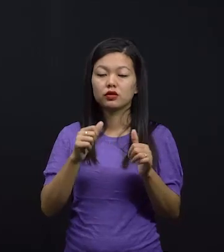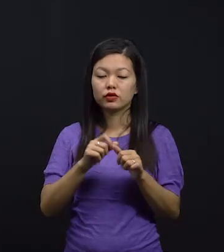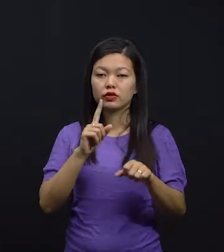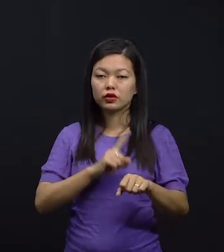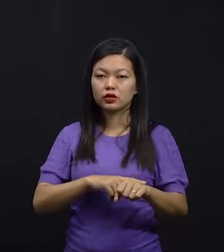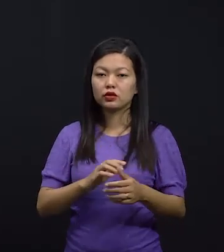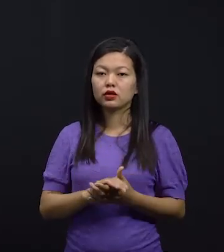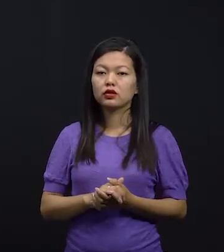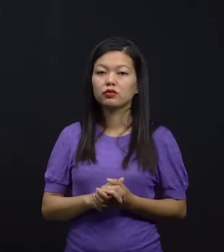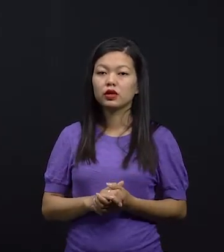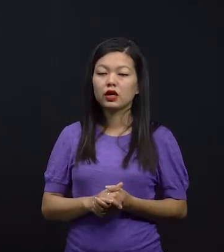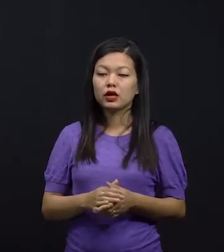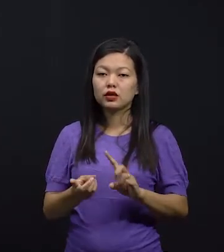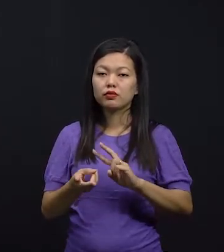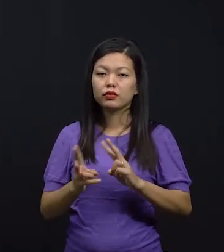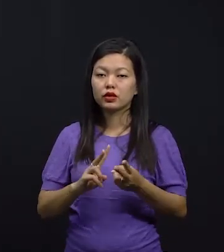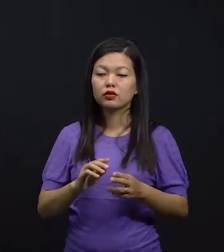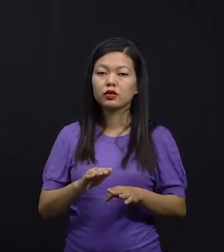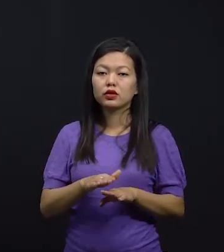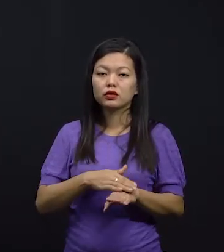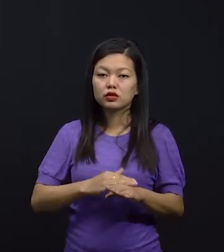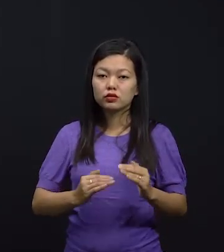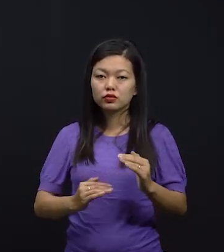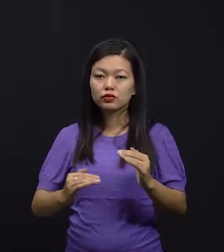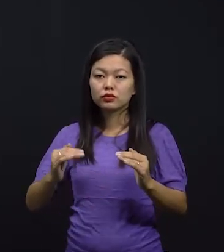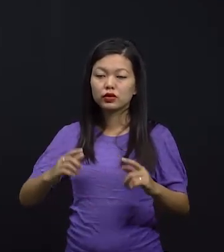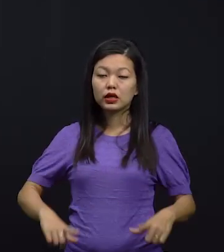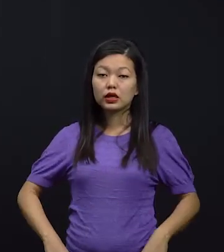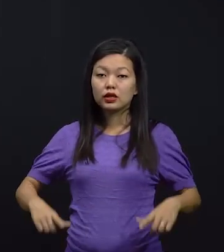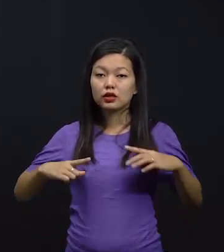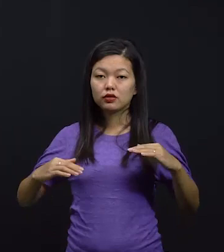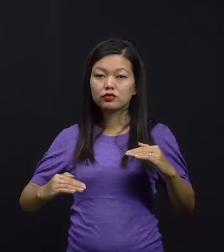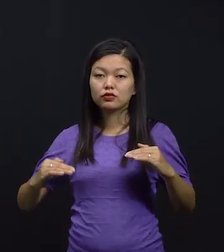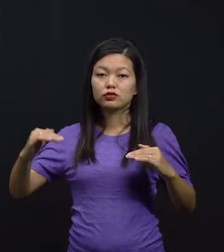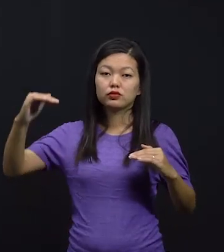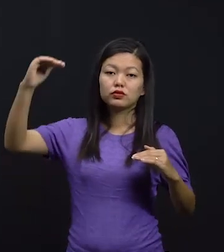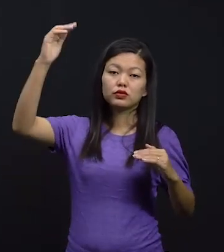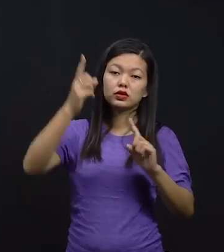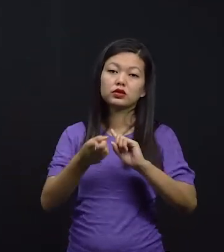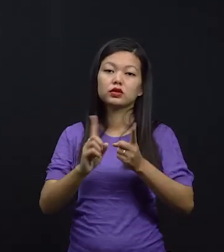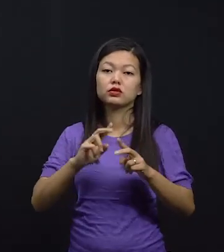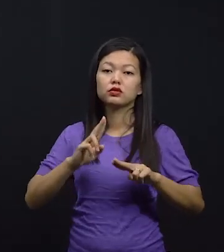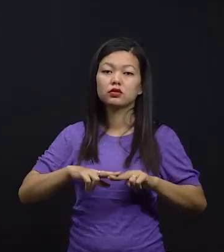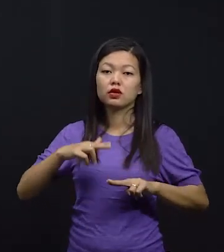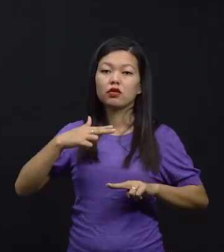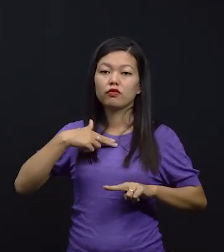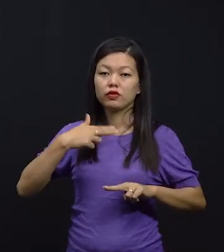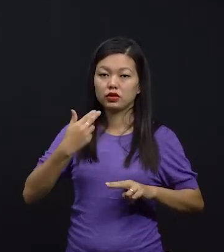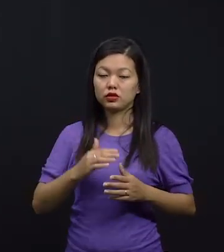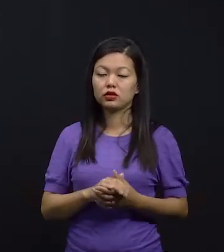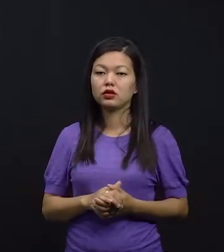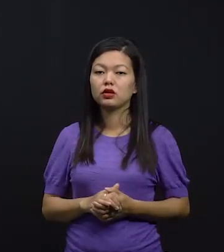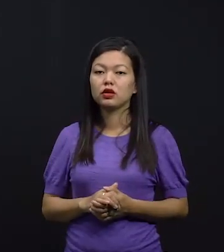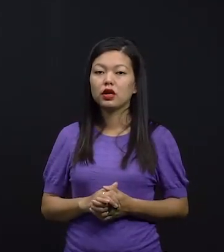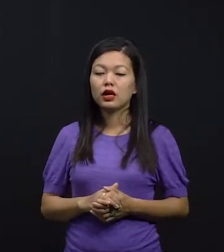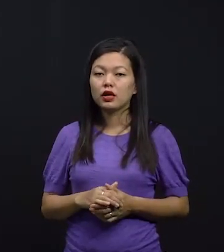after his death. And the poem The Wind Hover is a sonnet which consists of 14 lines. The first 8 lines are called the